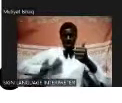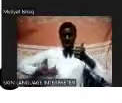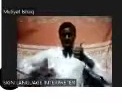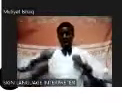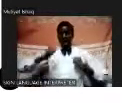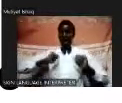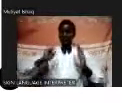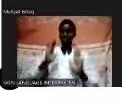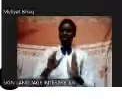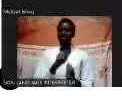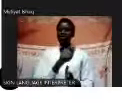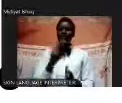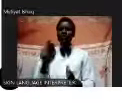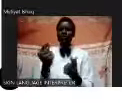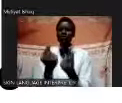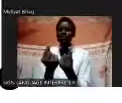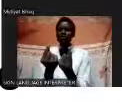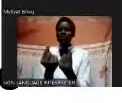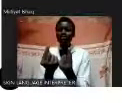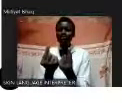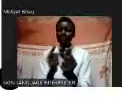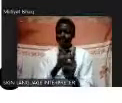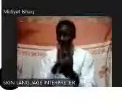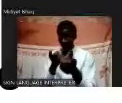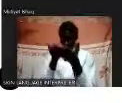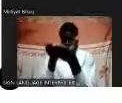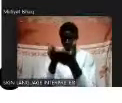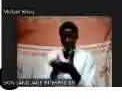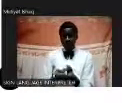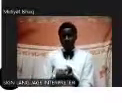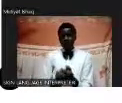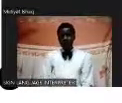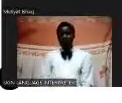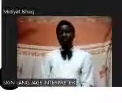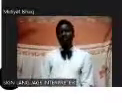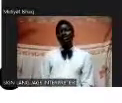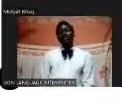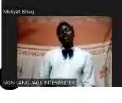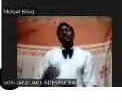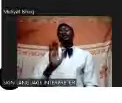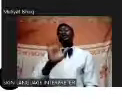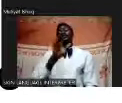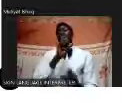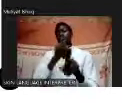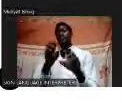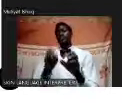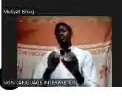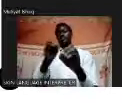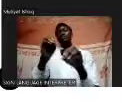counting. Once it's 1 minute, you put everything in the chat box. I'm sure the host of